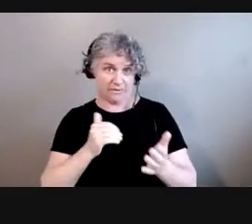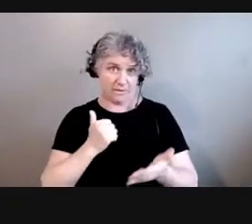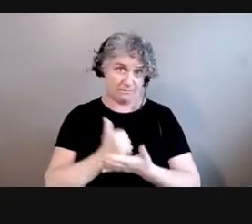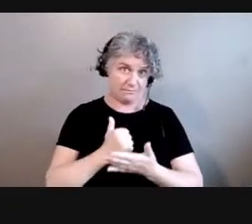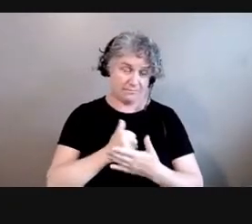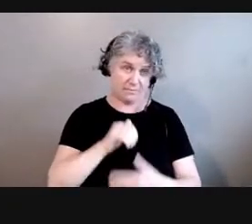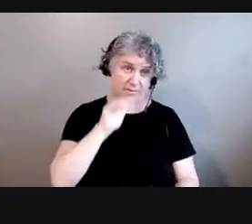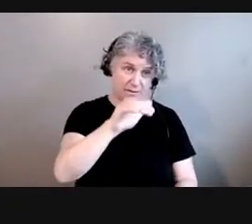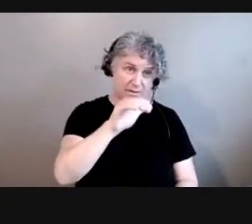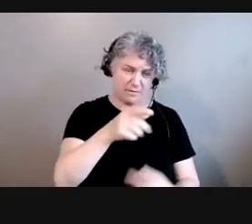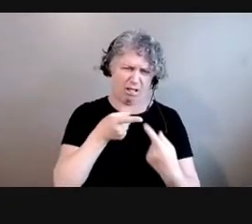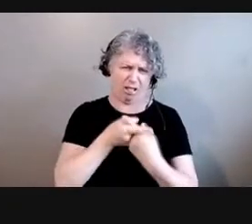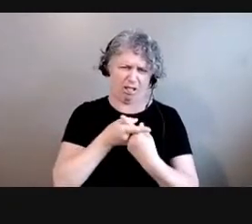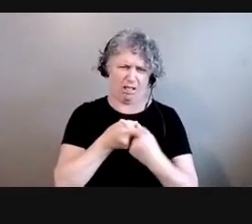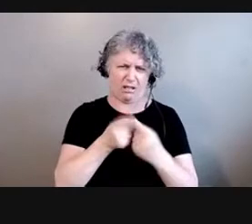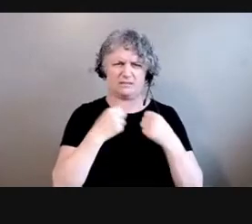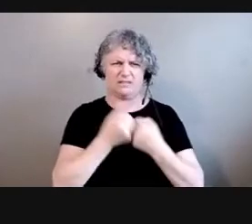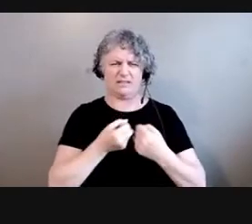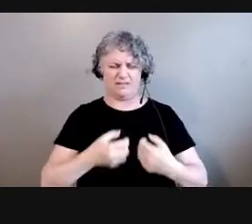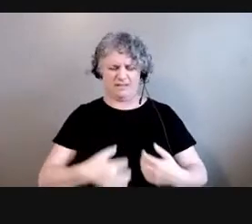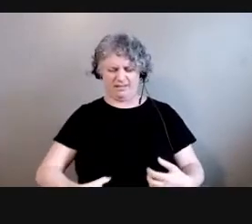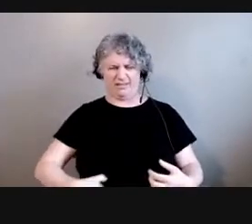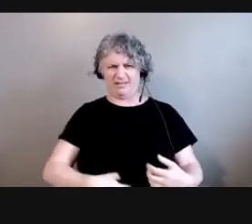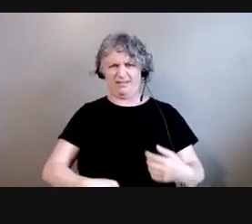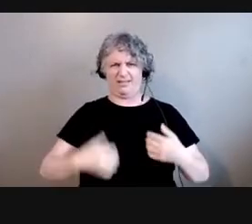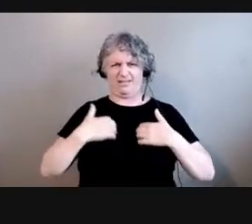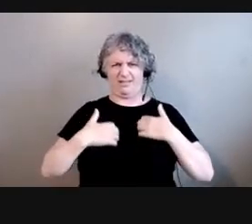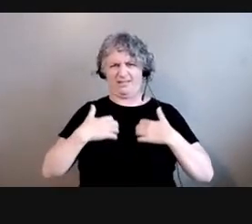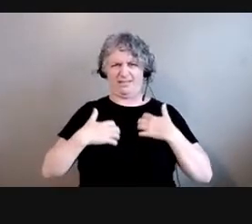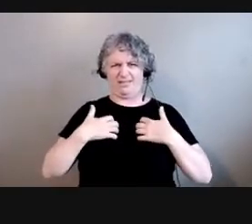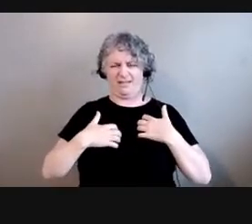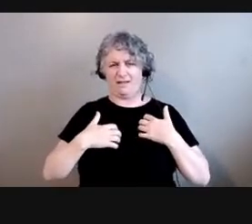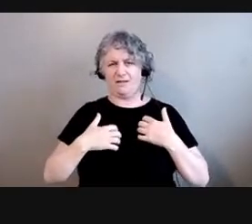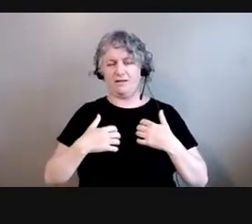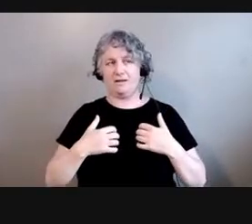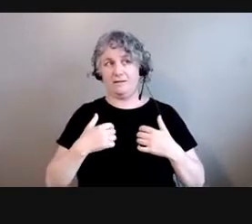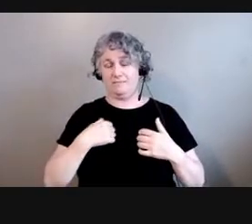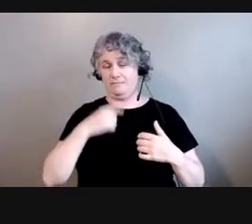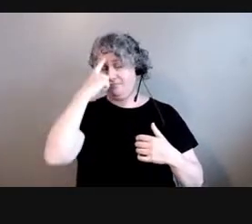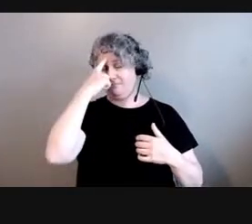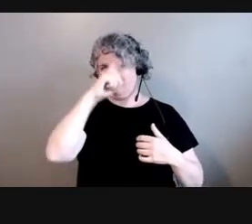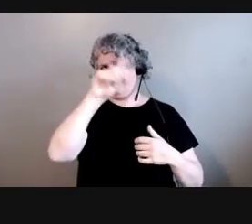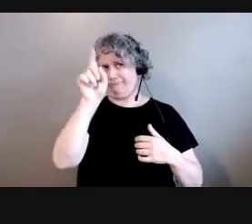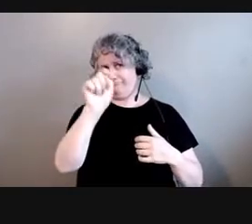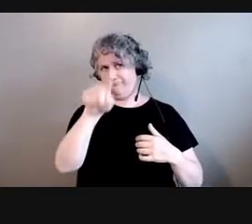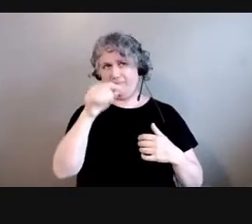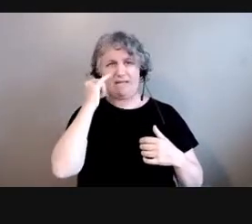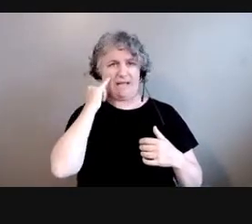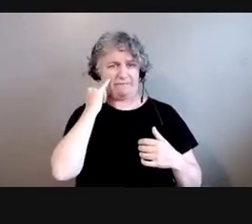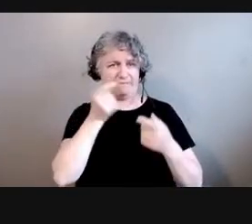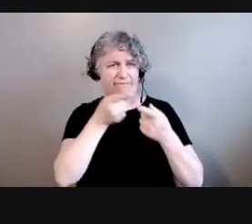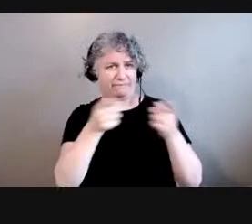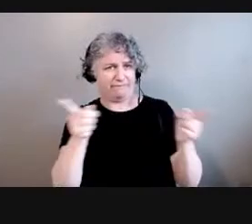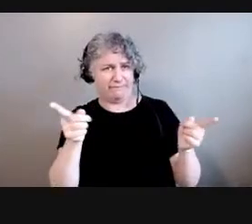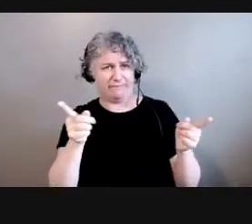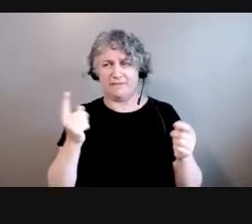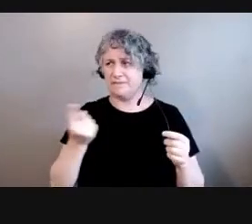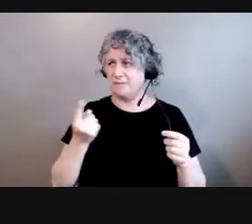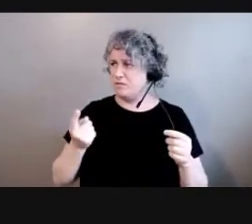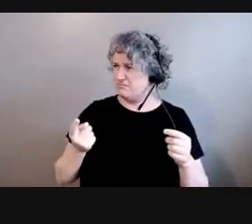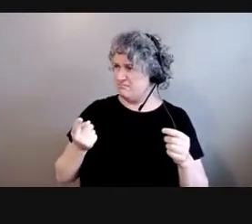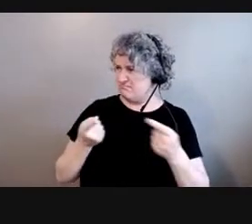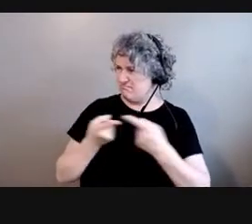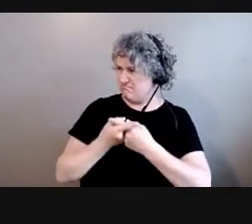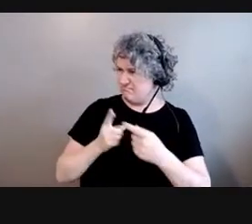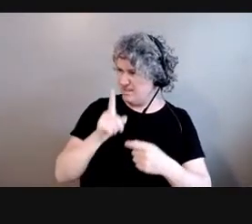we're going against societal type. The default question that pops to mind when we're confronted by someone going against societal